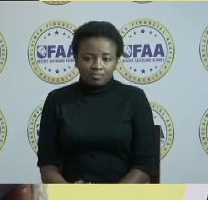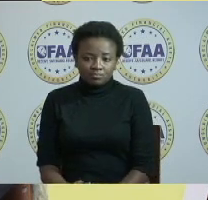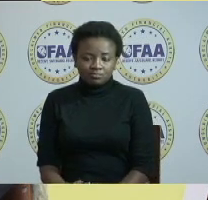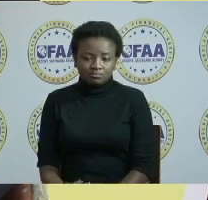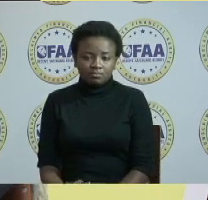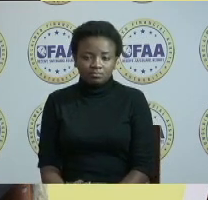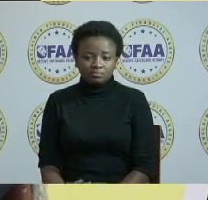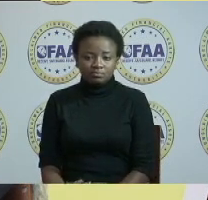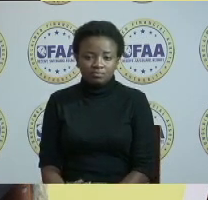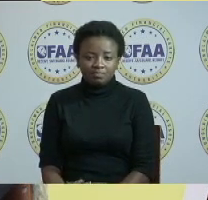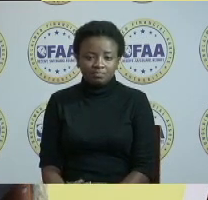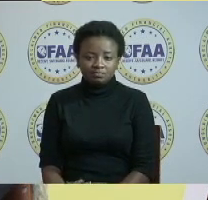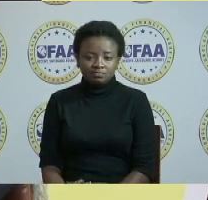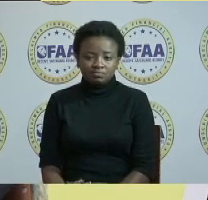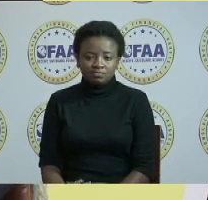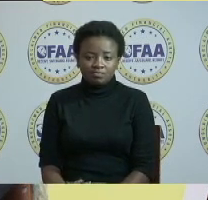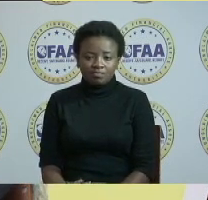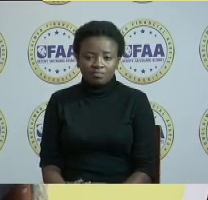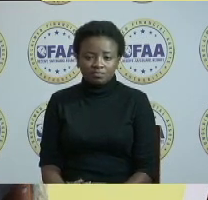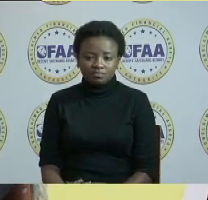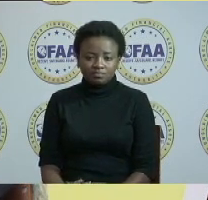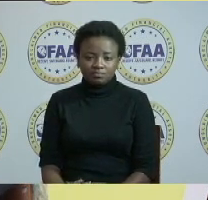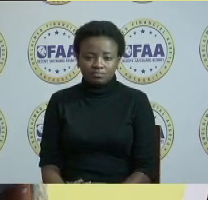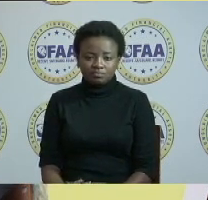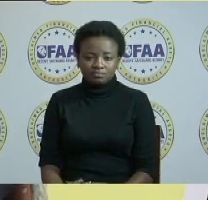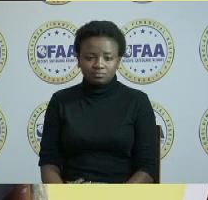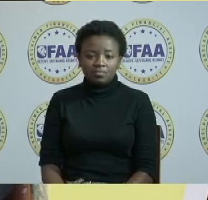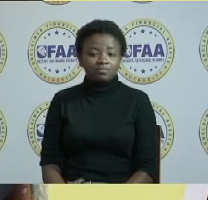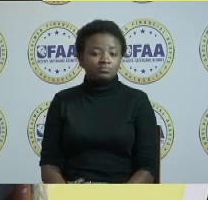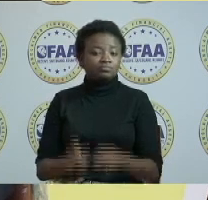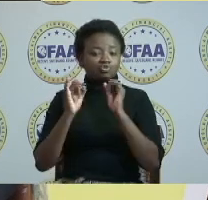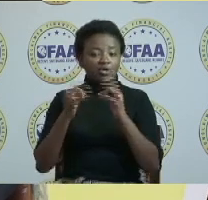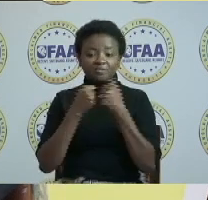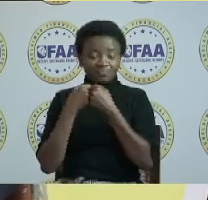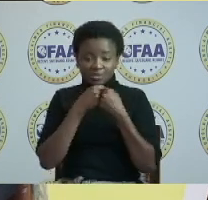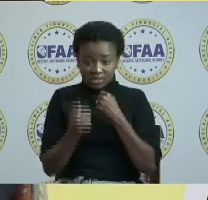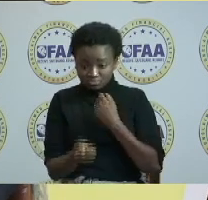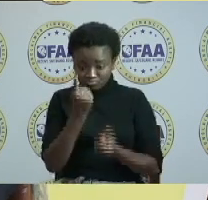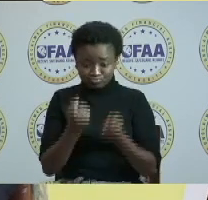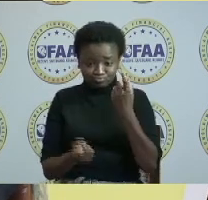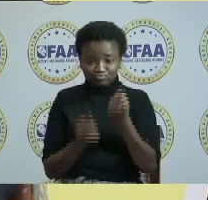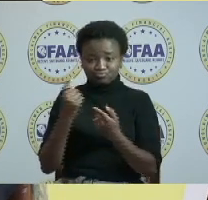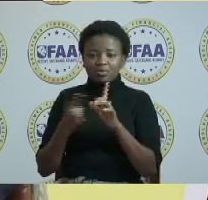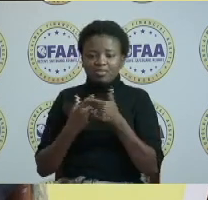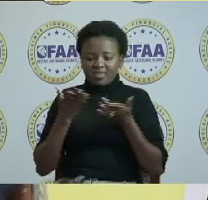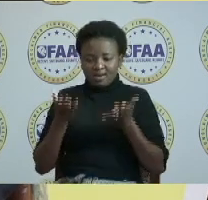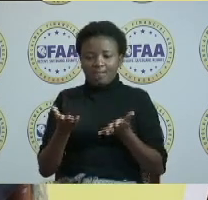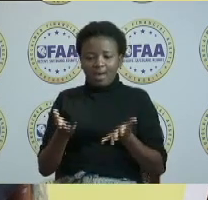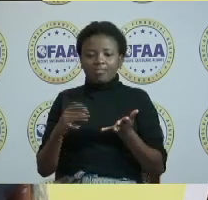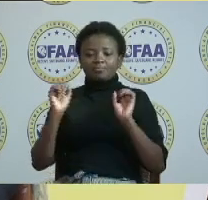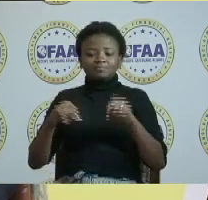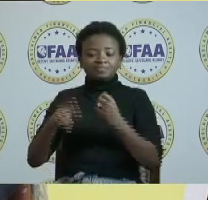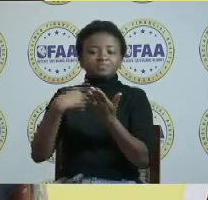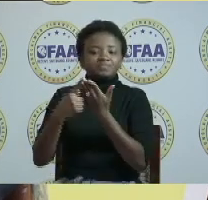we are also able to implement the provisions of this law. And where there are challenges, I guess these are some of the forums we'll have in place